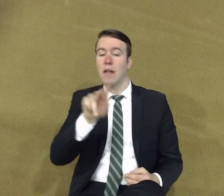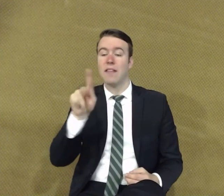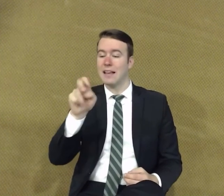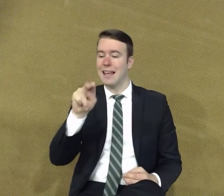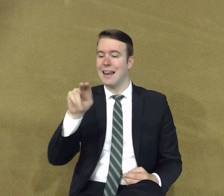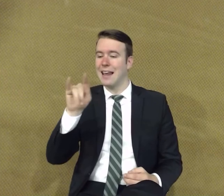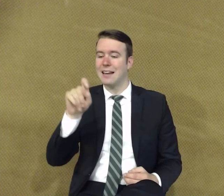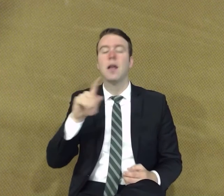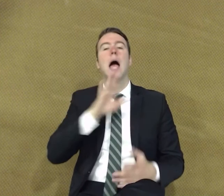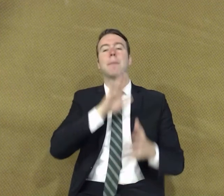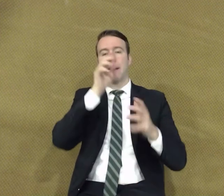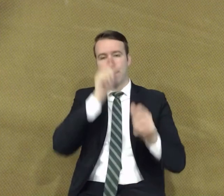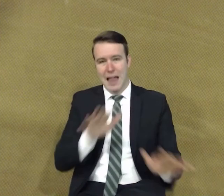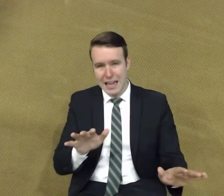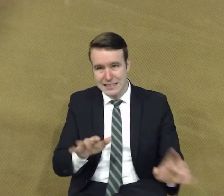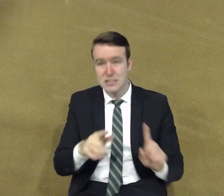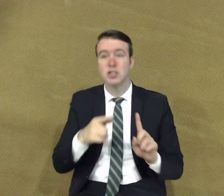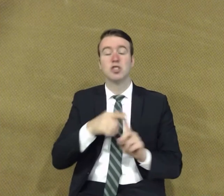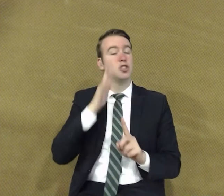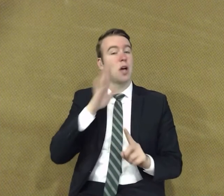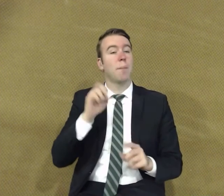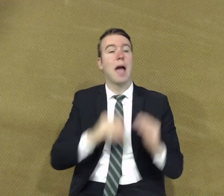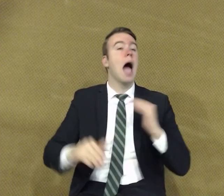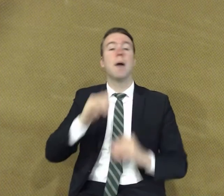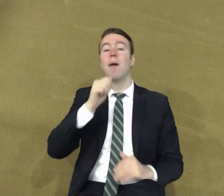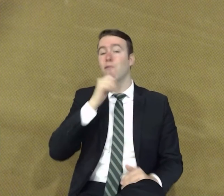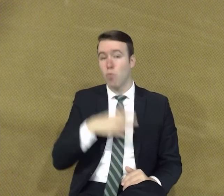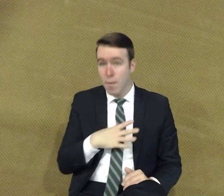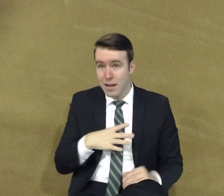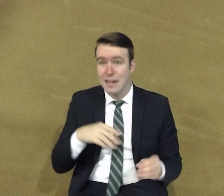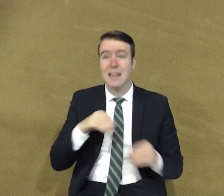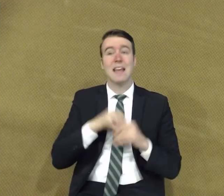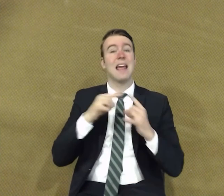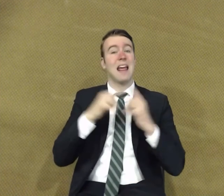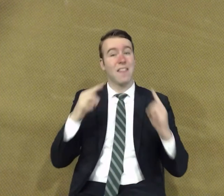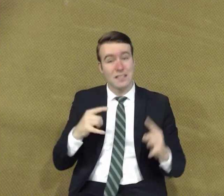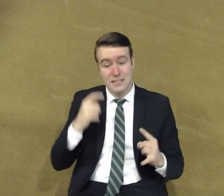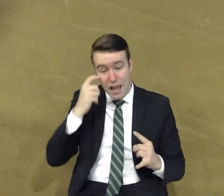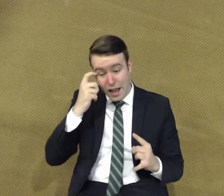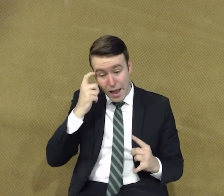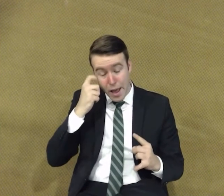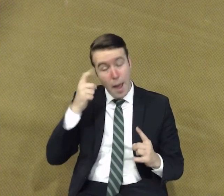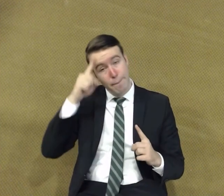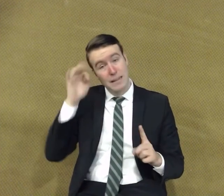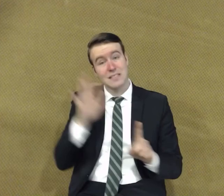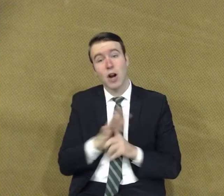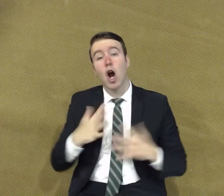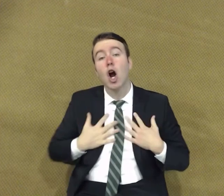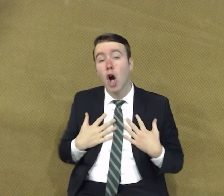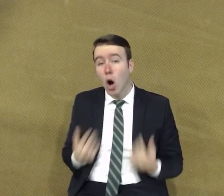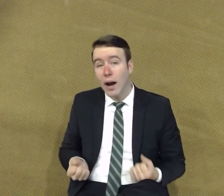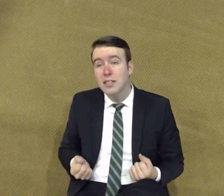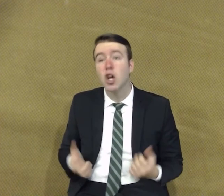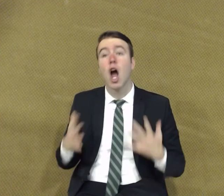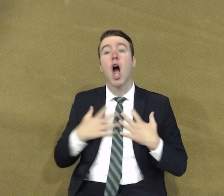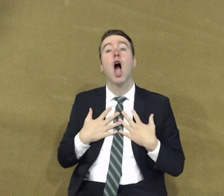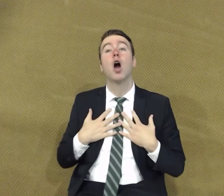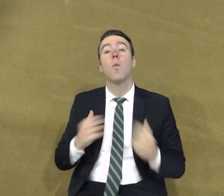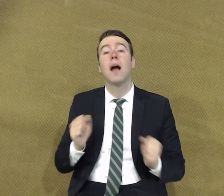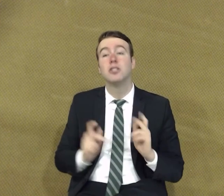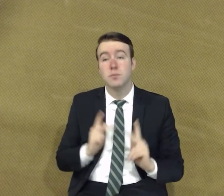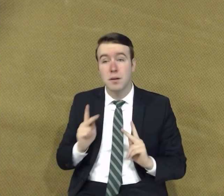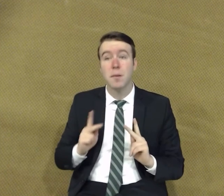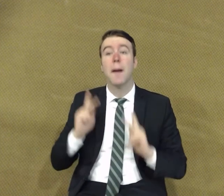Kenite, be blessed. Shall she be above women in the tent because of her courage. Courageous